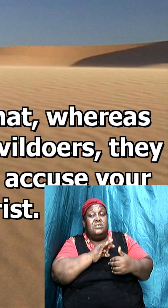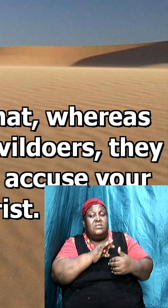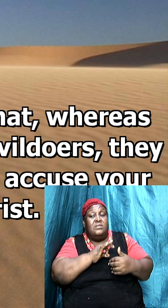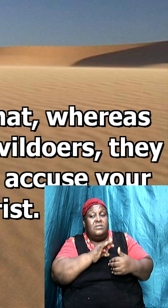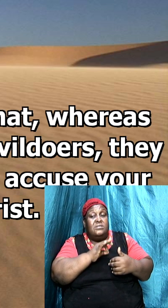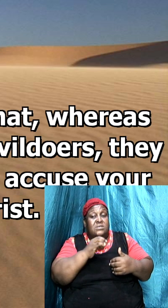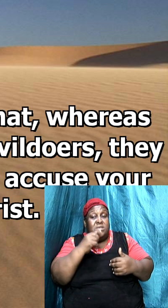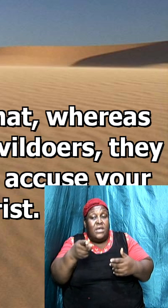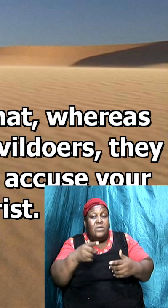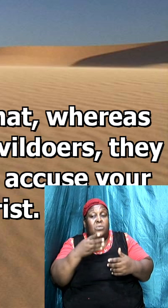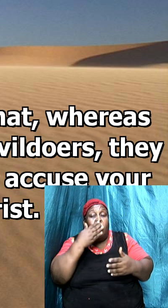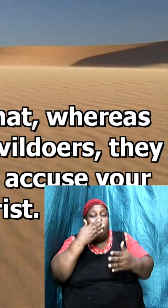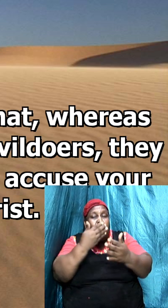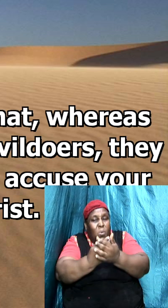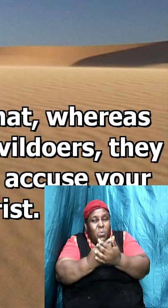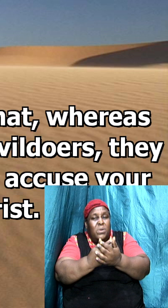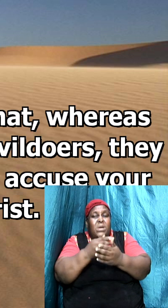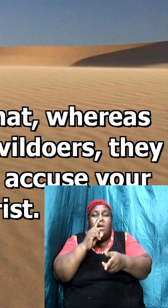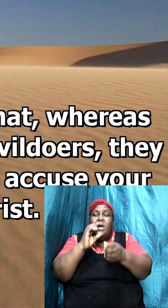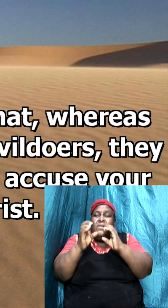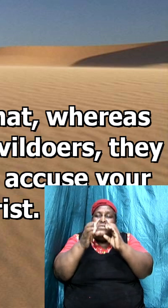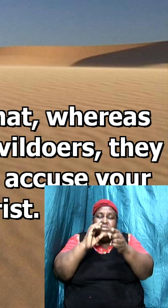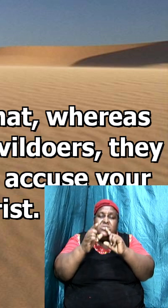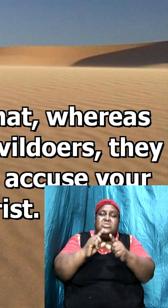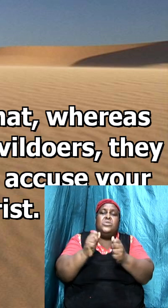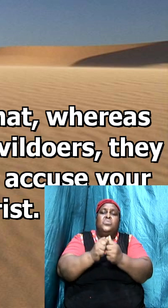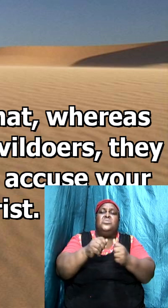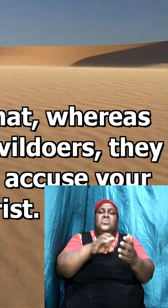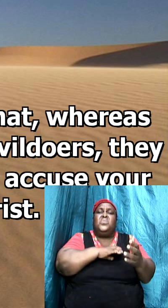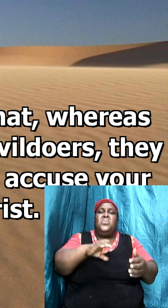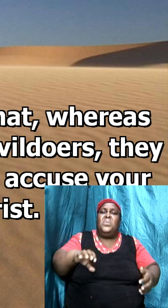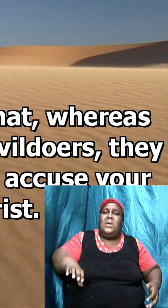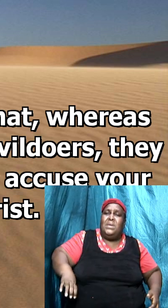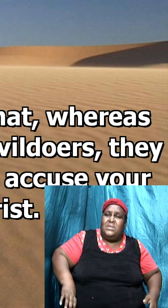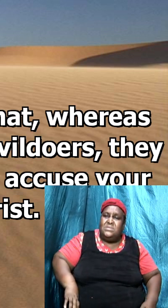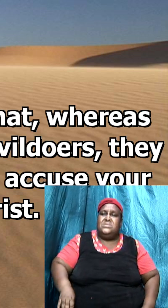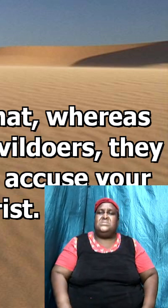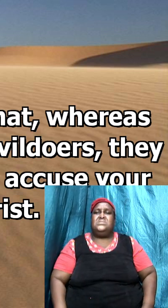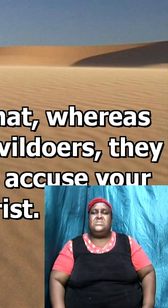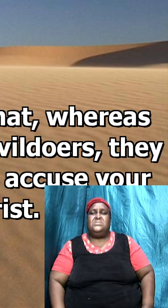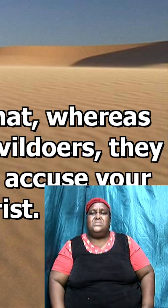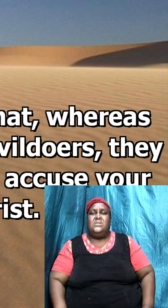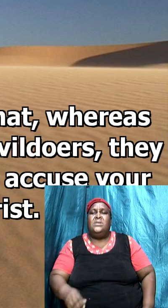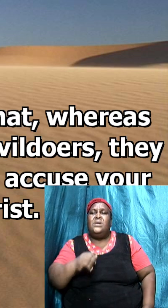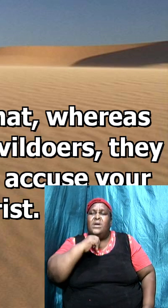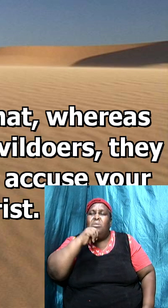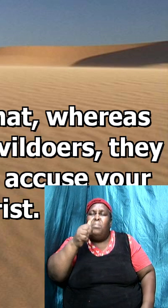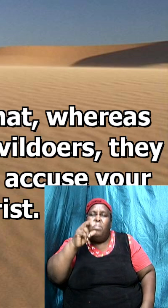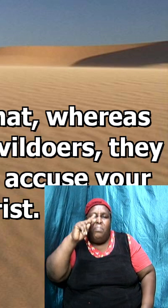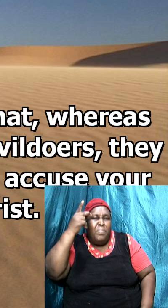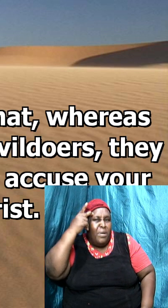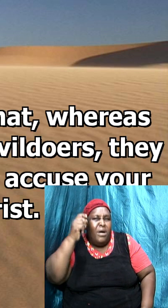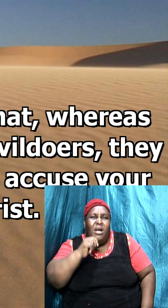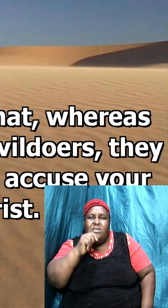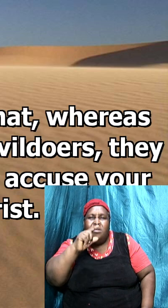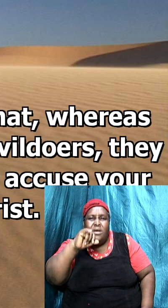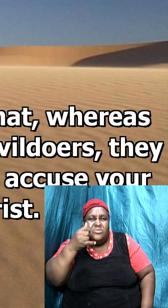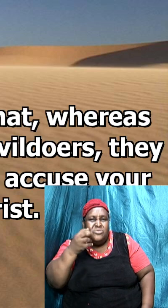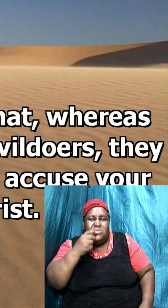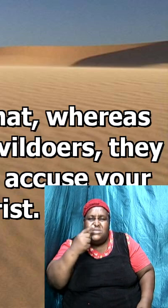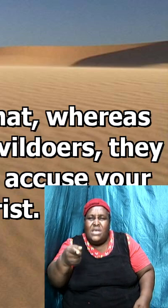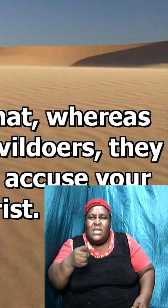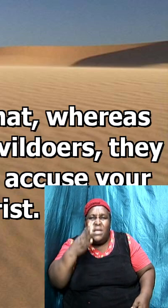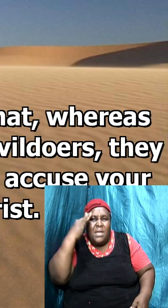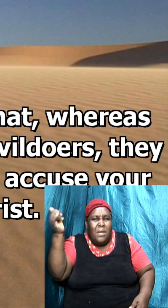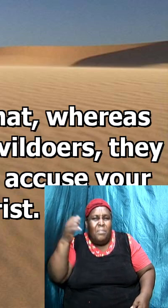Christ. So if we look at the passage, you know, Paul is not just saying that by our mouth we must be able